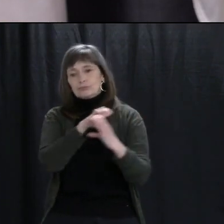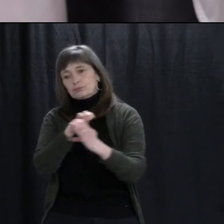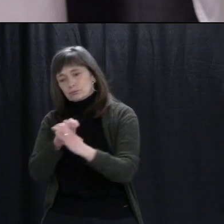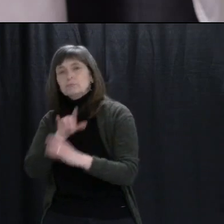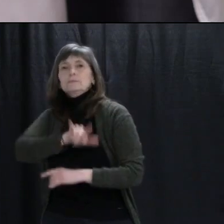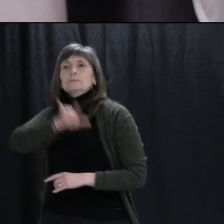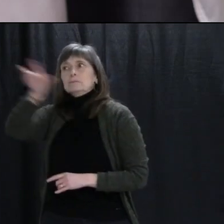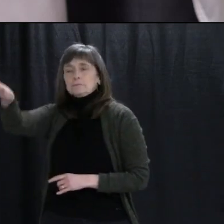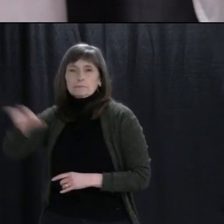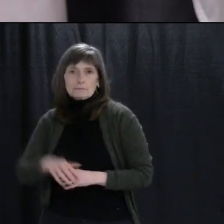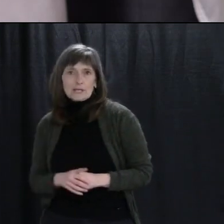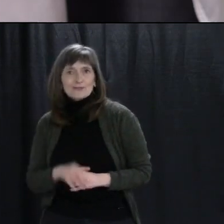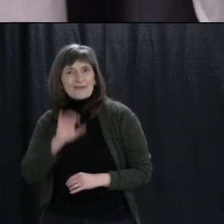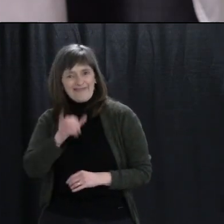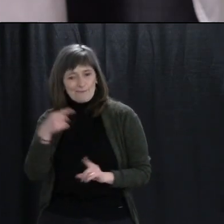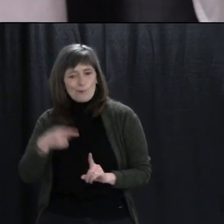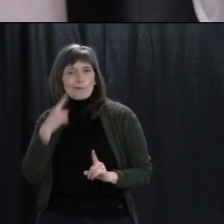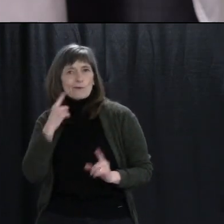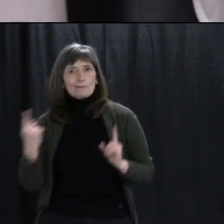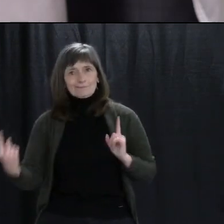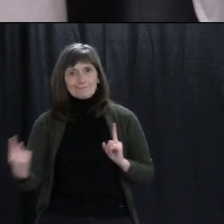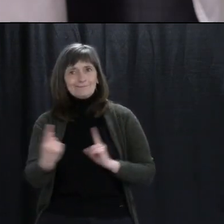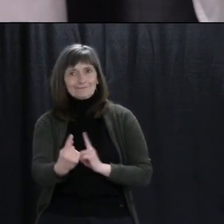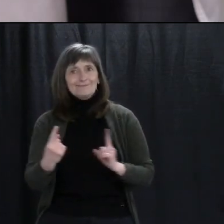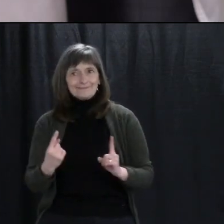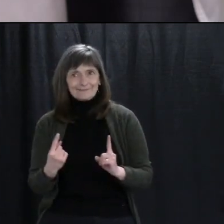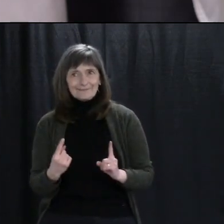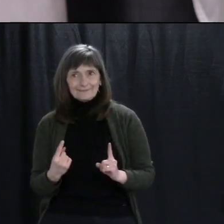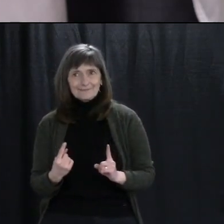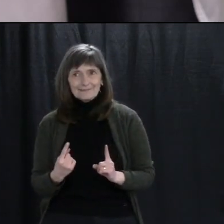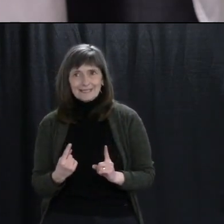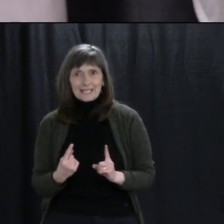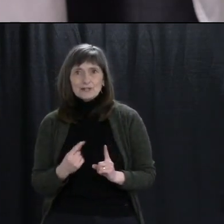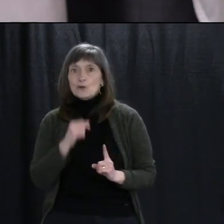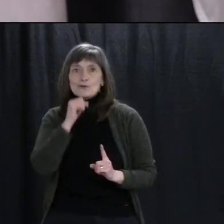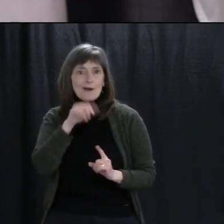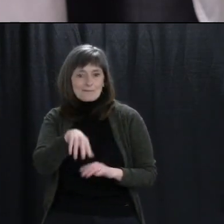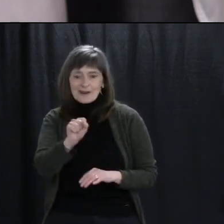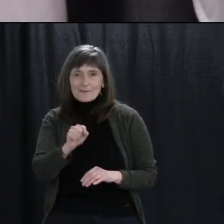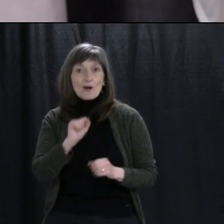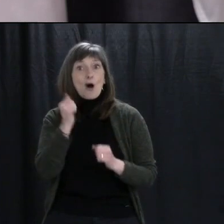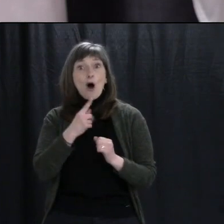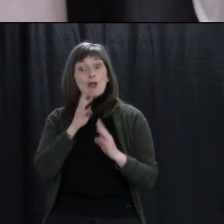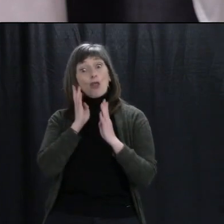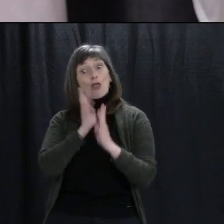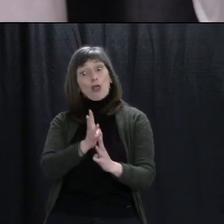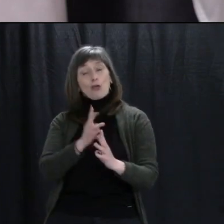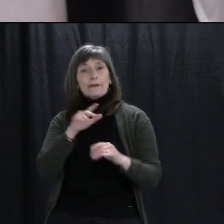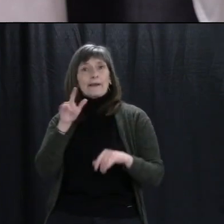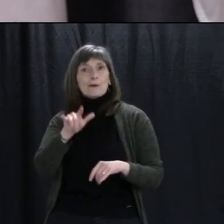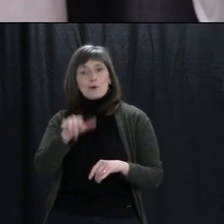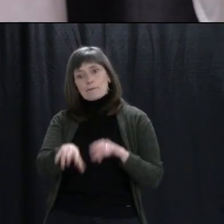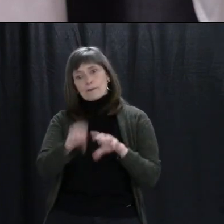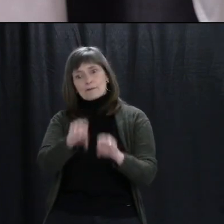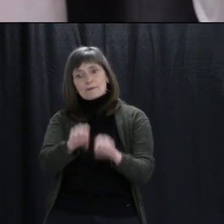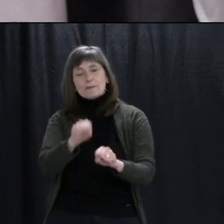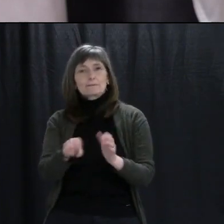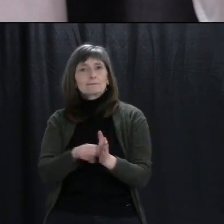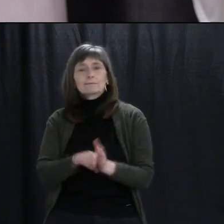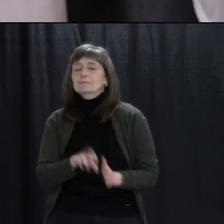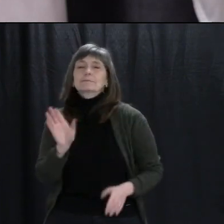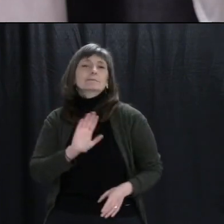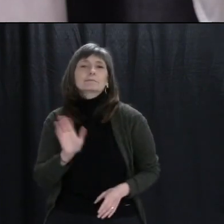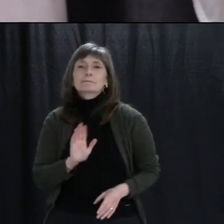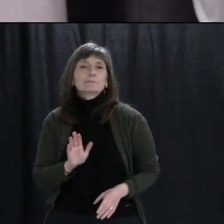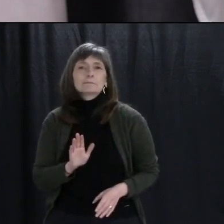that physical distancing that we talk so much about. So that's happening there. So we're also monitoring the number of people that are actually